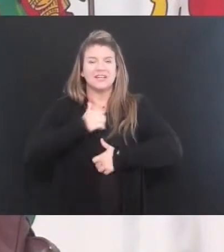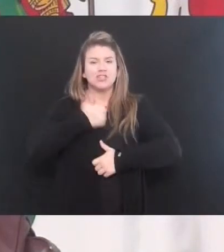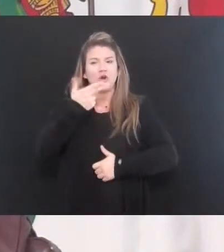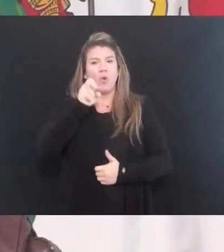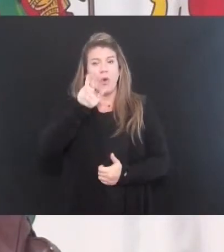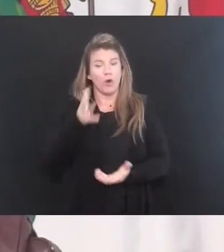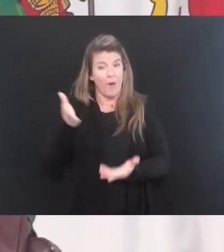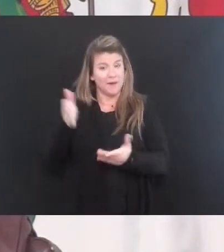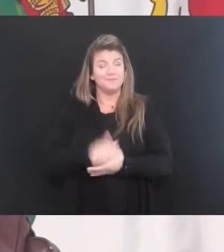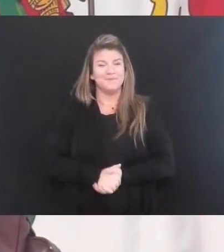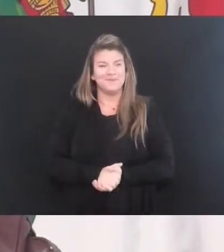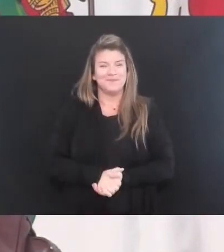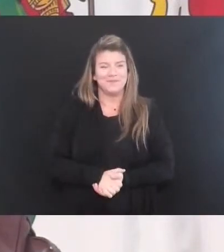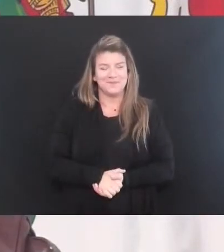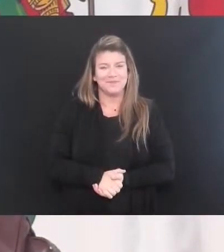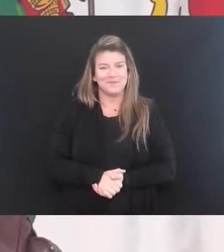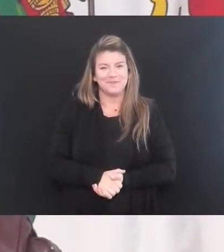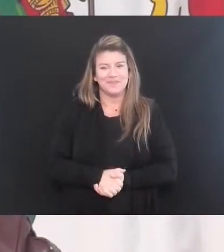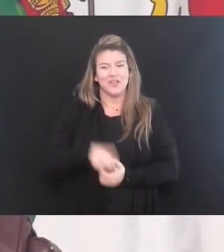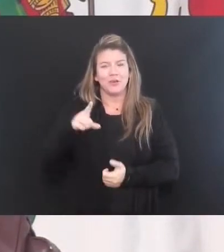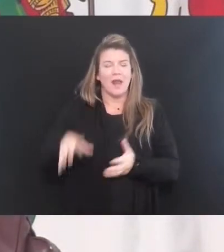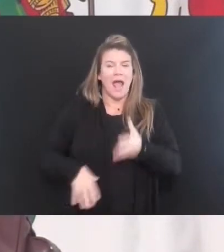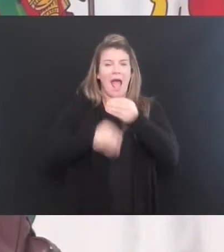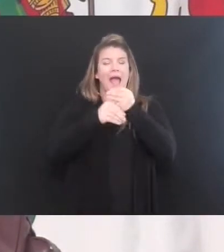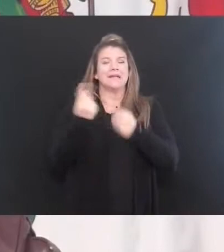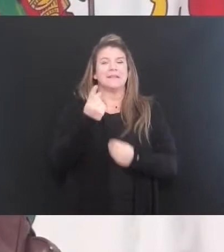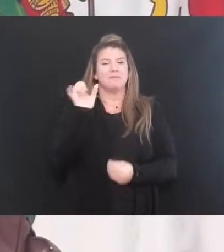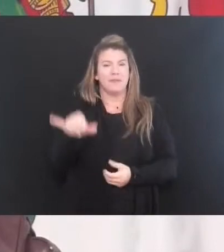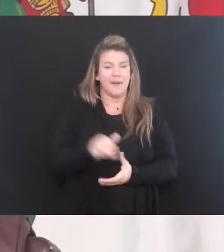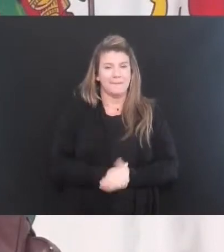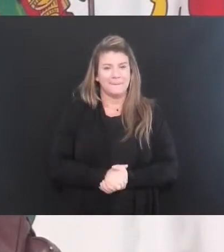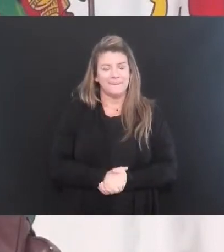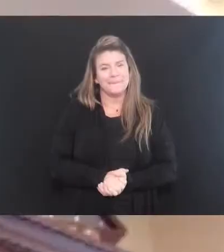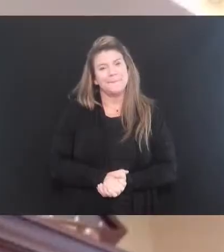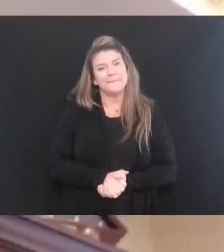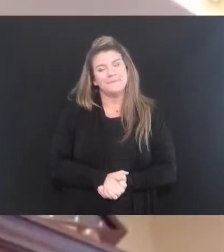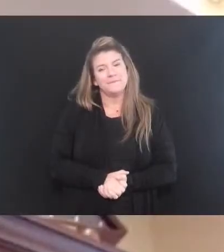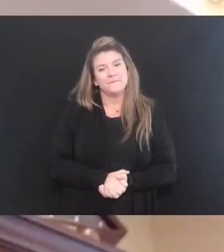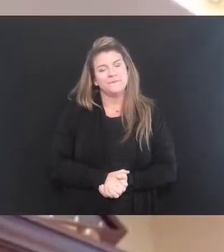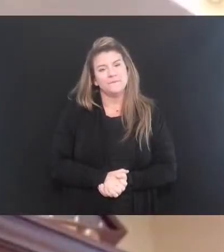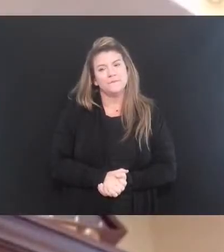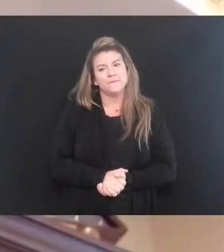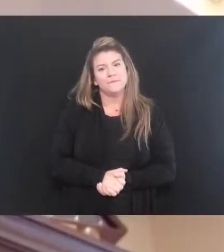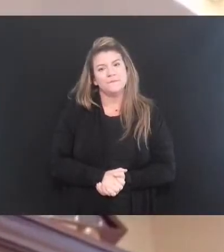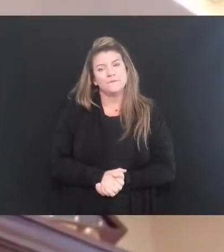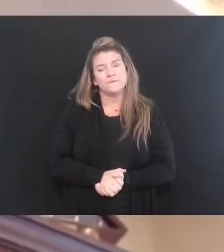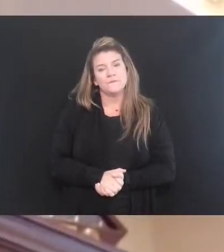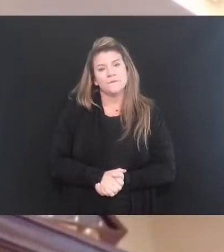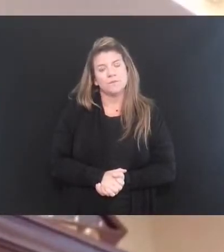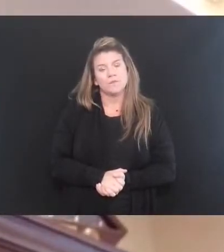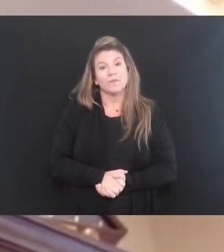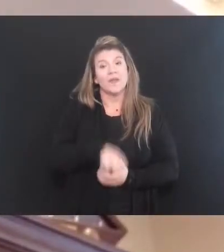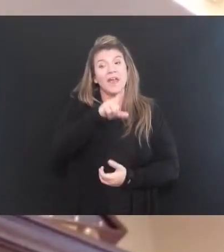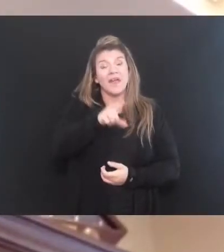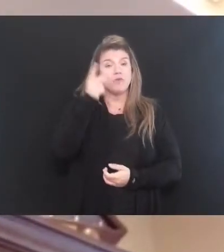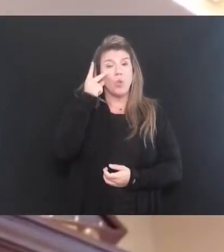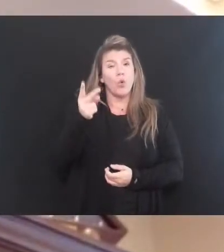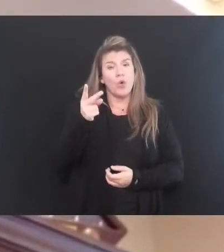come on and you may be able to add something to this. So, Paul, I think if you look at